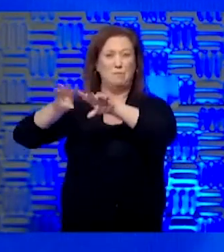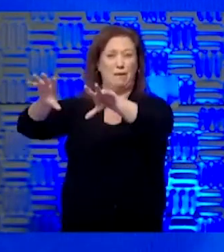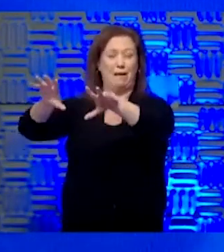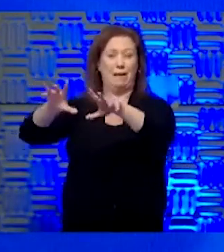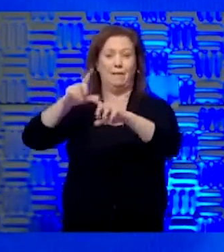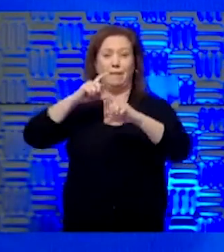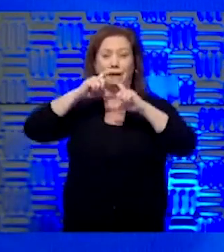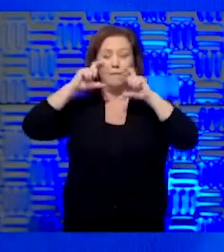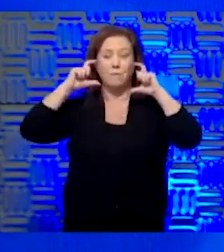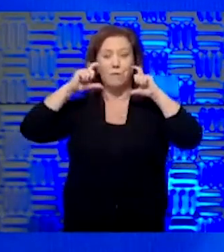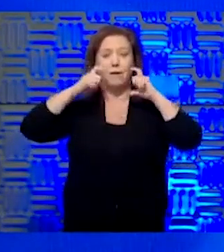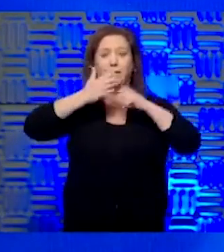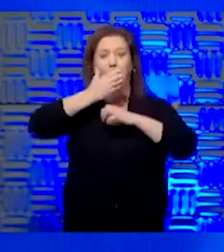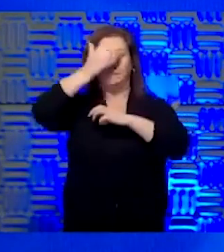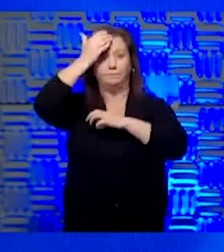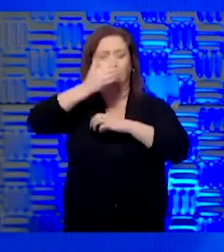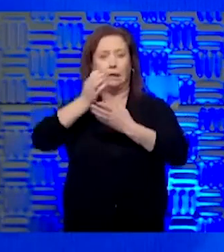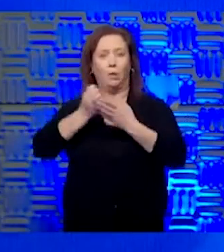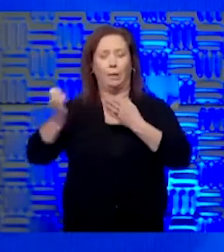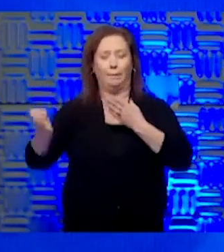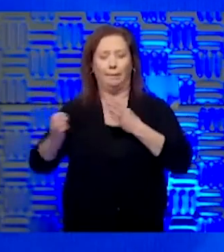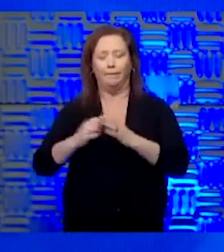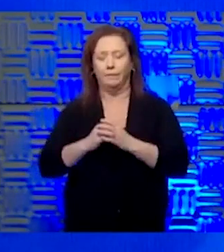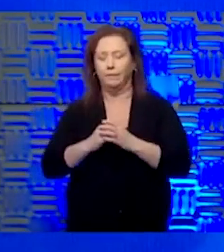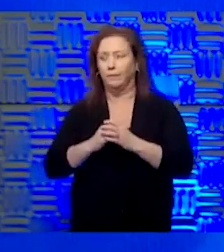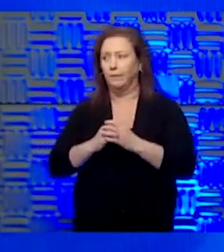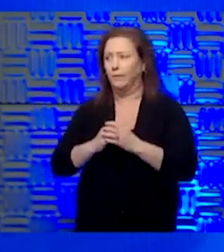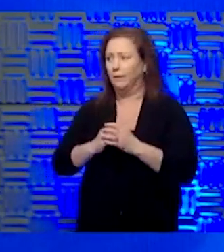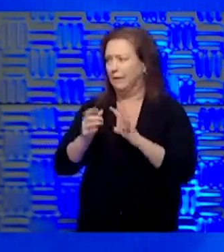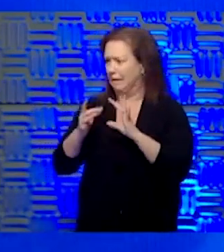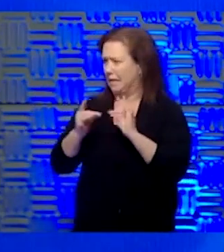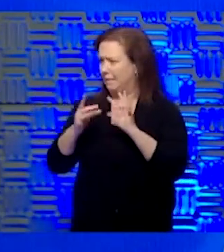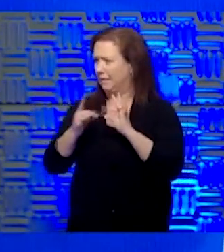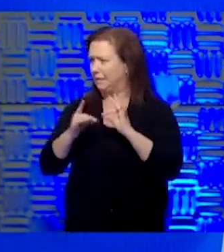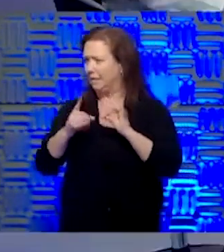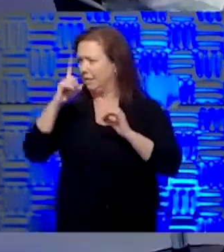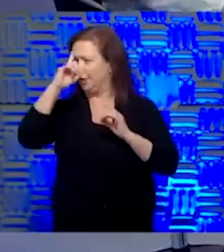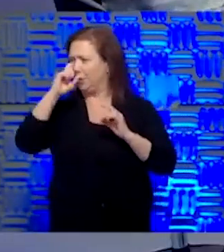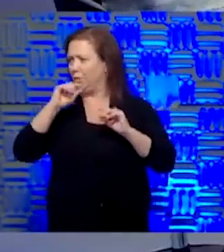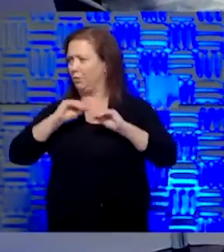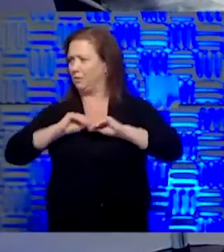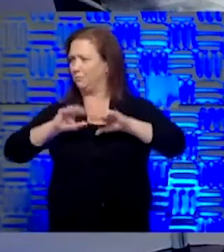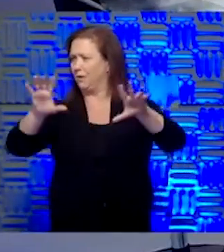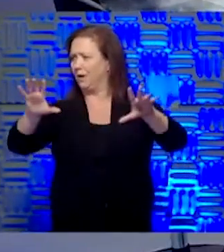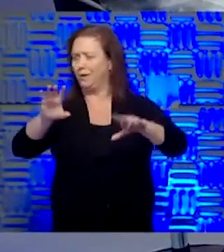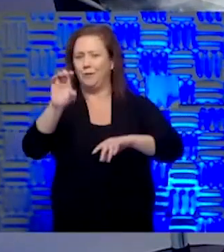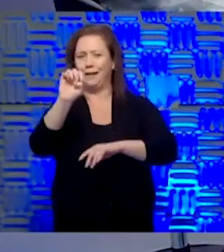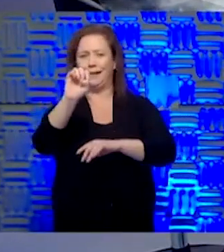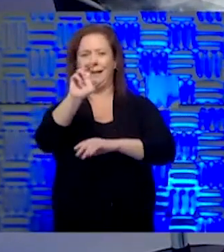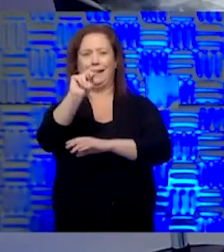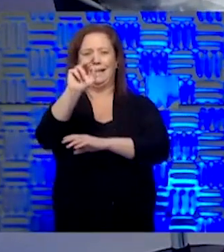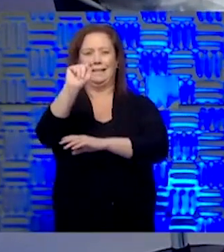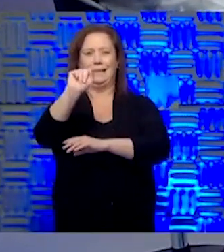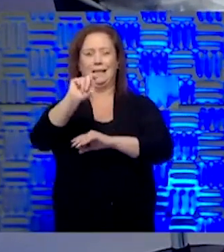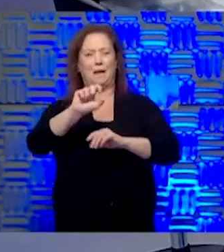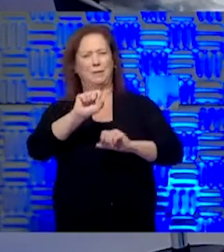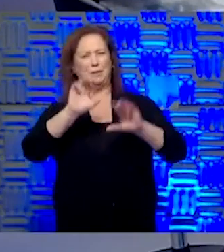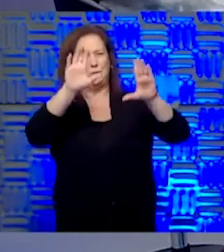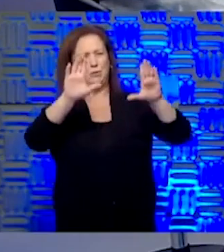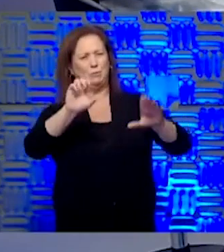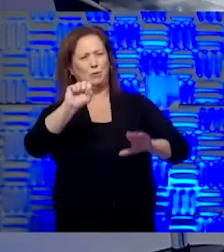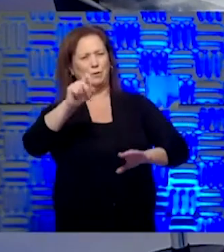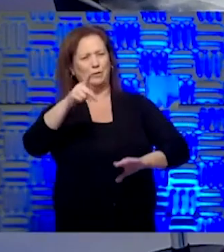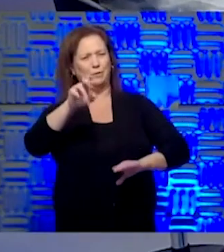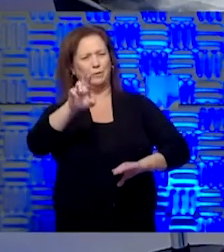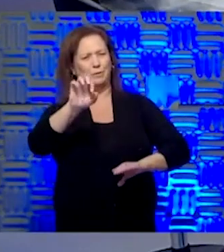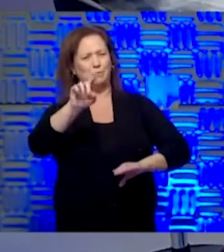they've got on all the really good protective equipment. What comments? Because you're a super spreader. You're an ENT doctor. I'm a super spreader. Yeah.